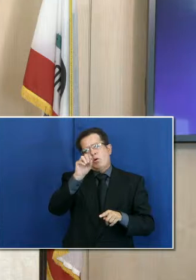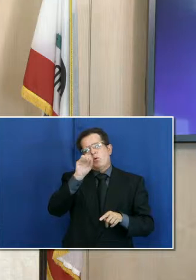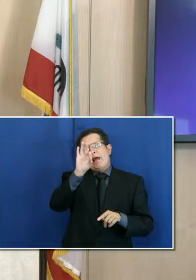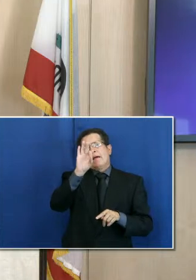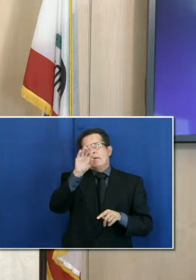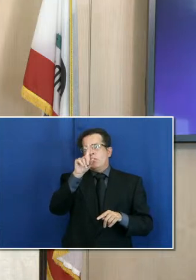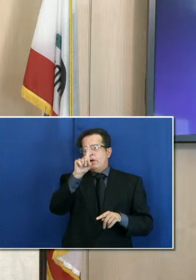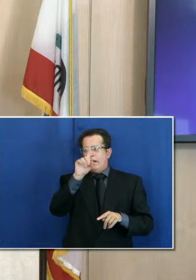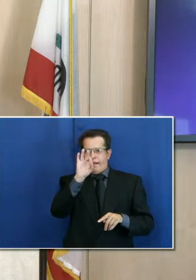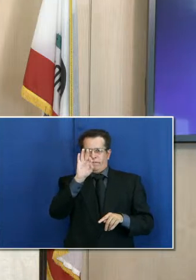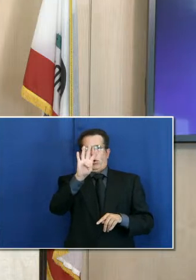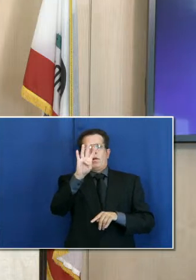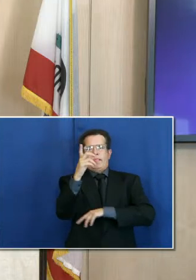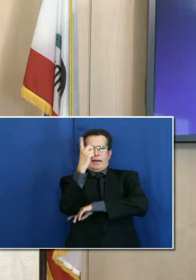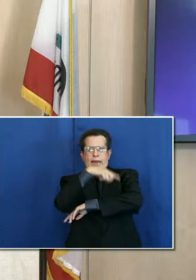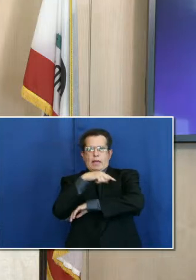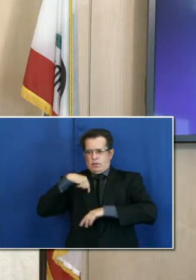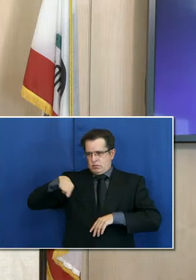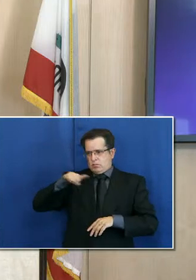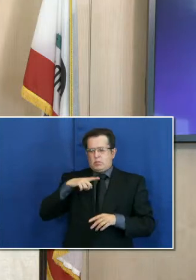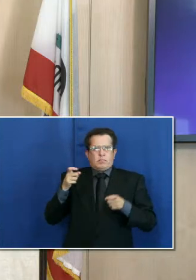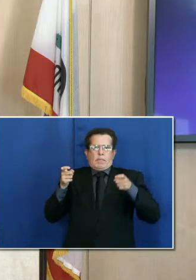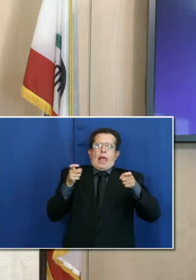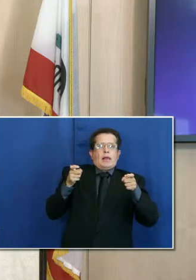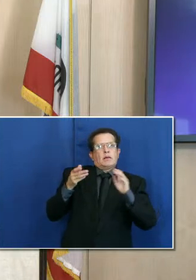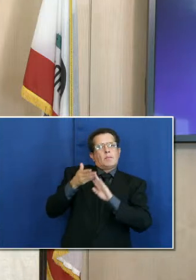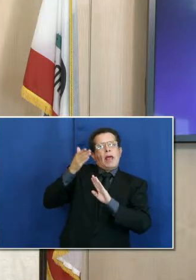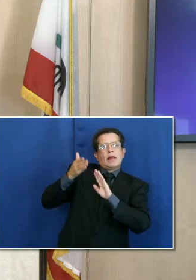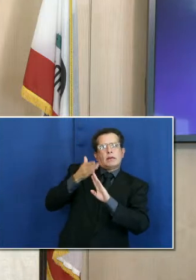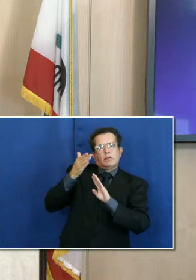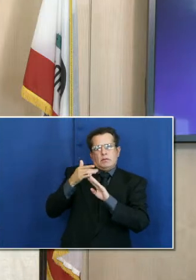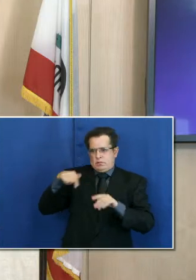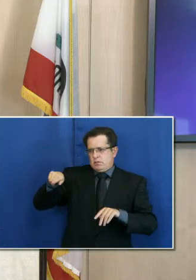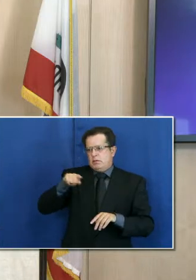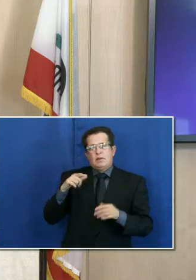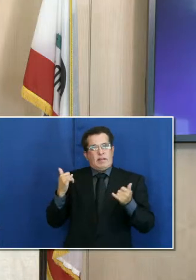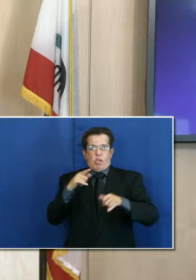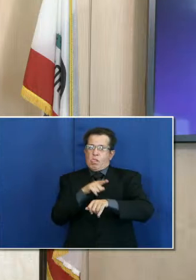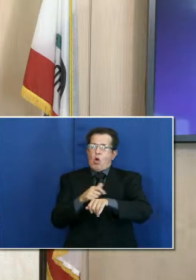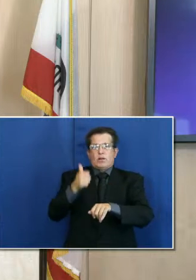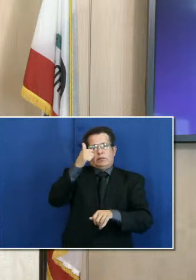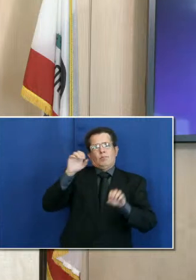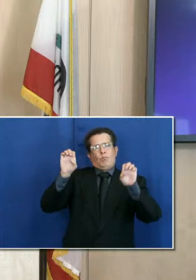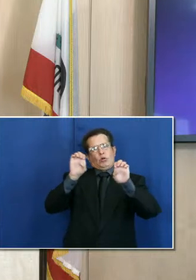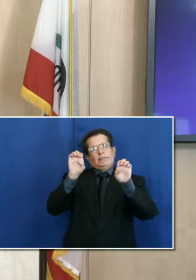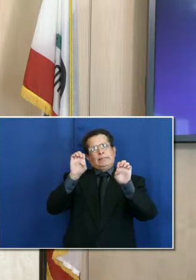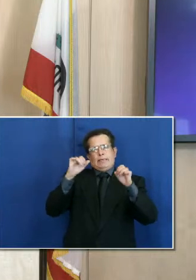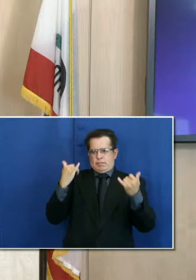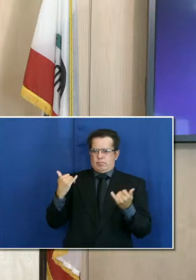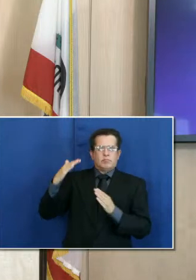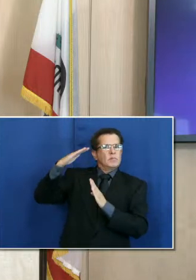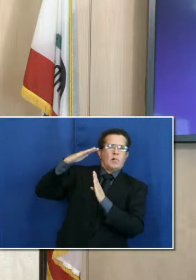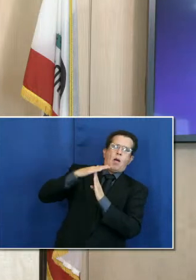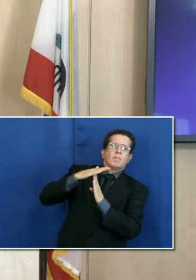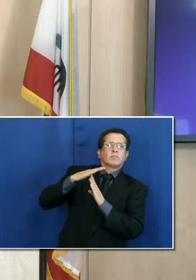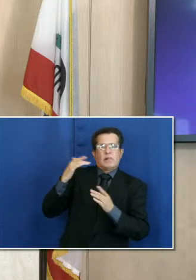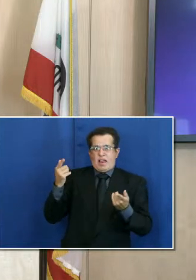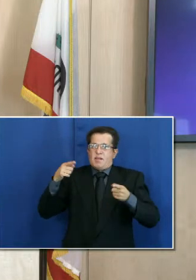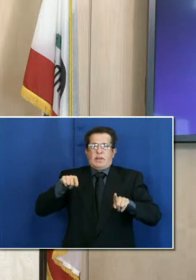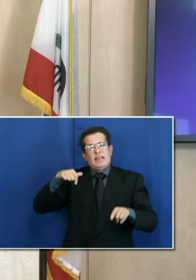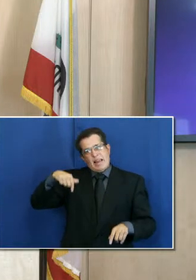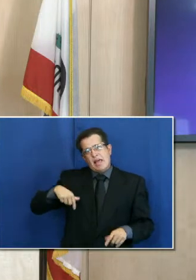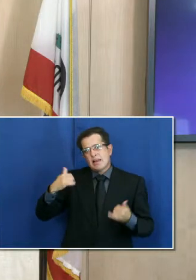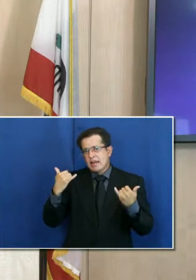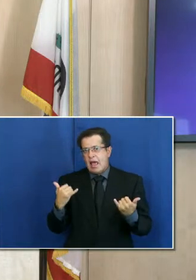day our COVID Corporate Command Center has been in operation, the longest emergency situation I've ever been involved with. This pandemic